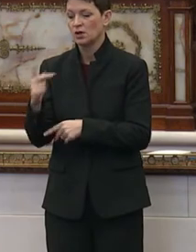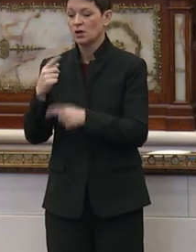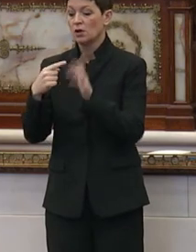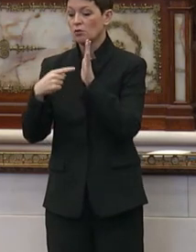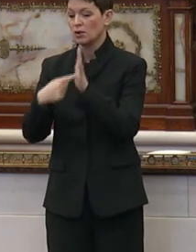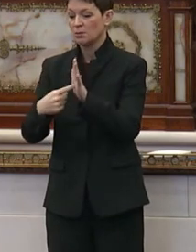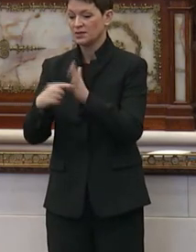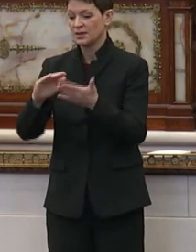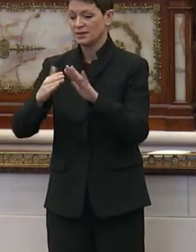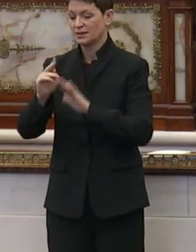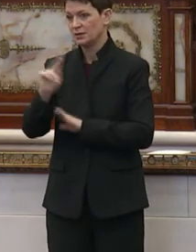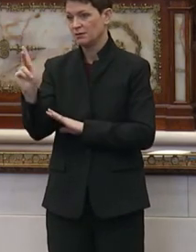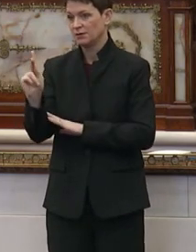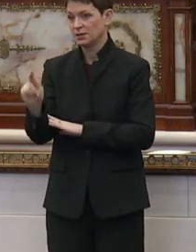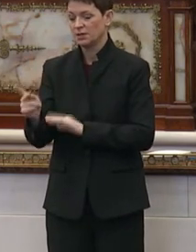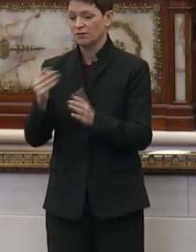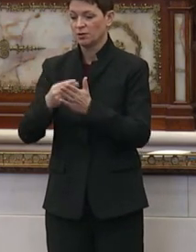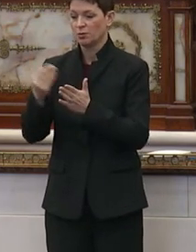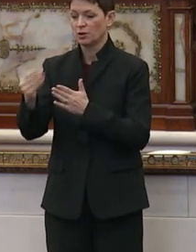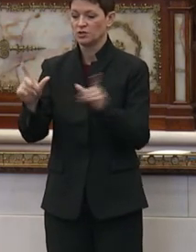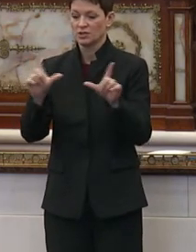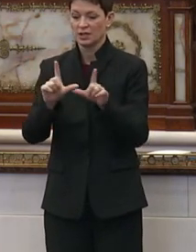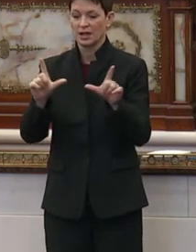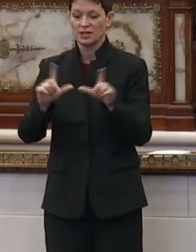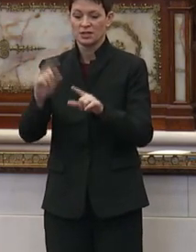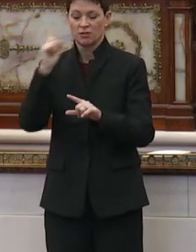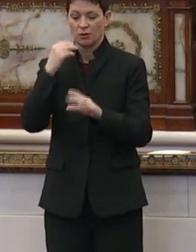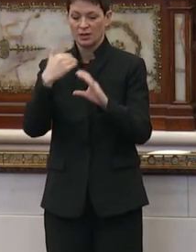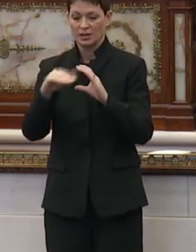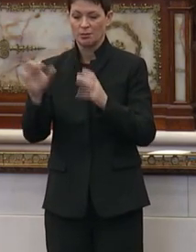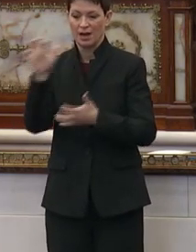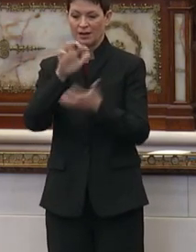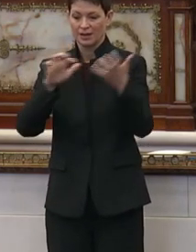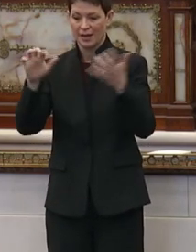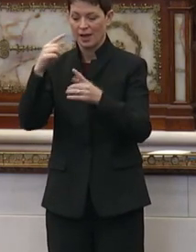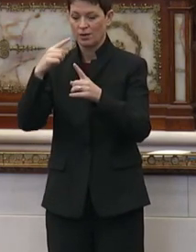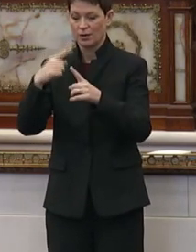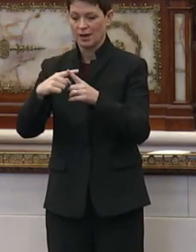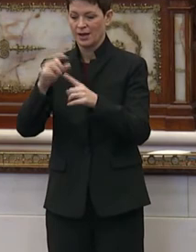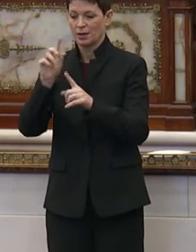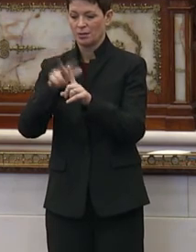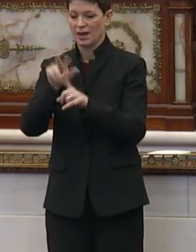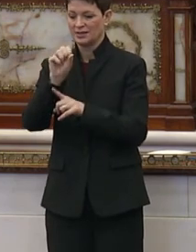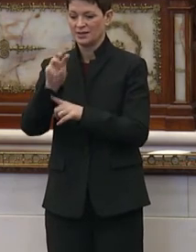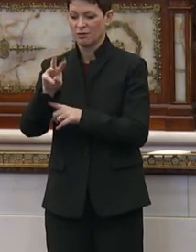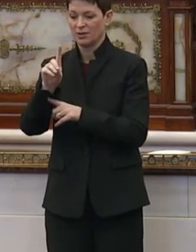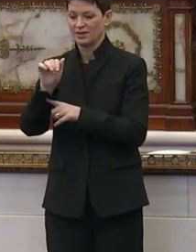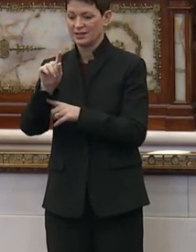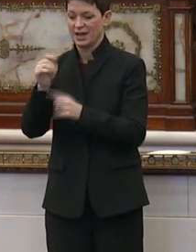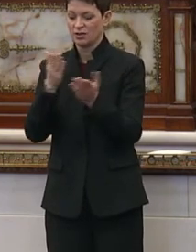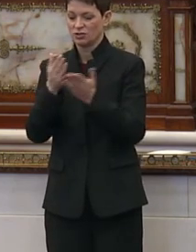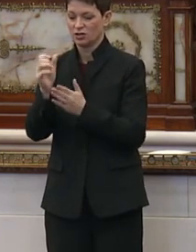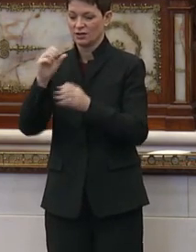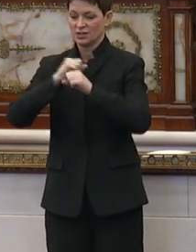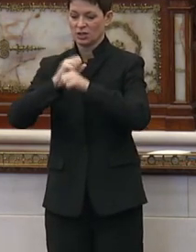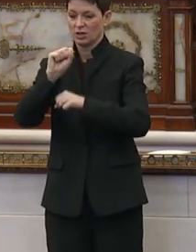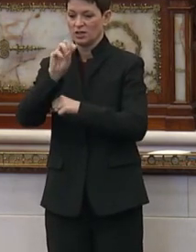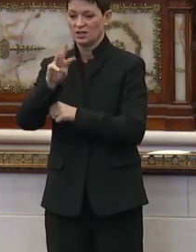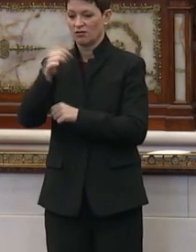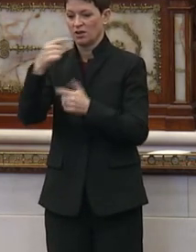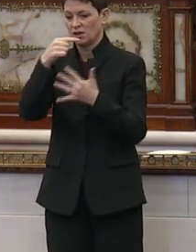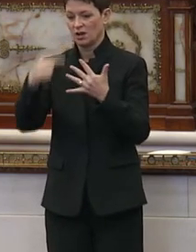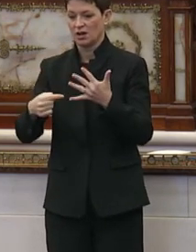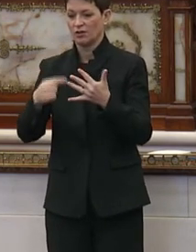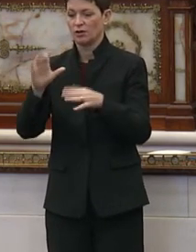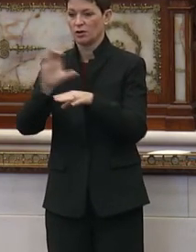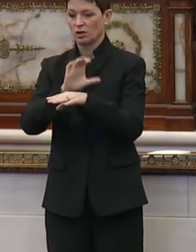of the City of Philadelphia, to purchase licenses for email, cloud services, enterprise software, data services, security software, and other related